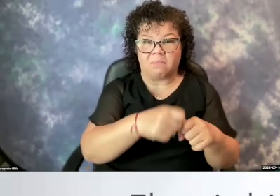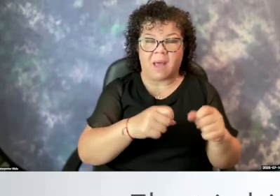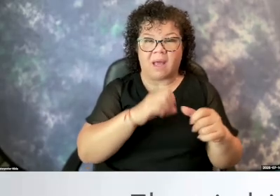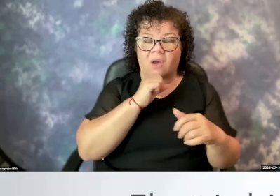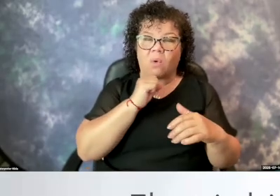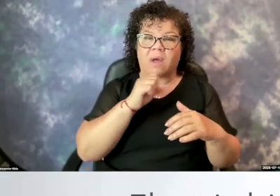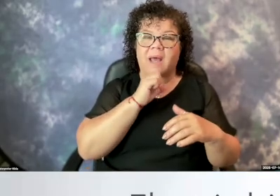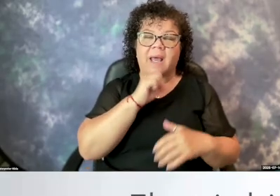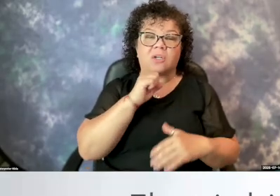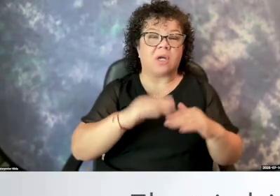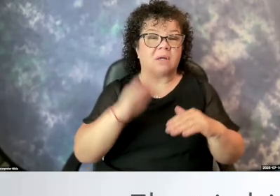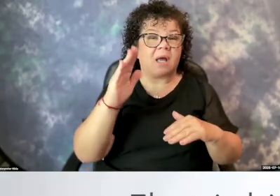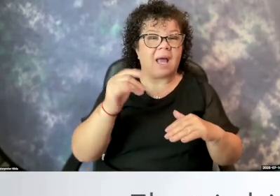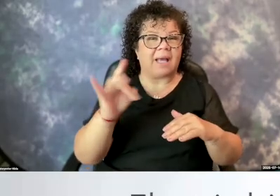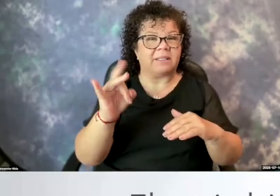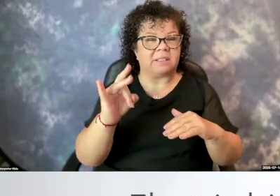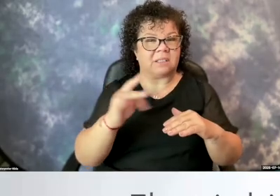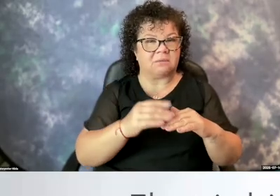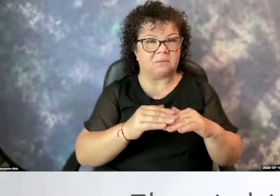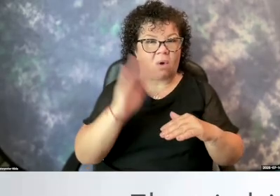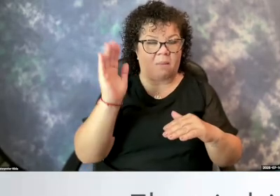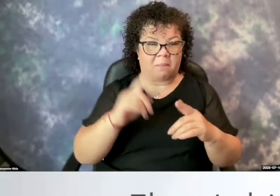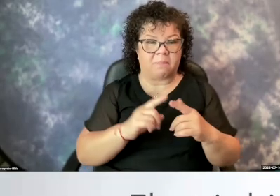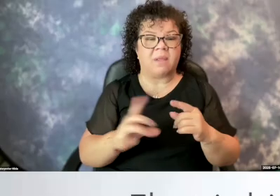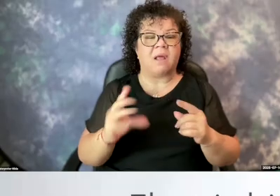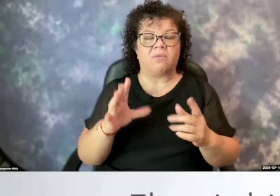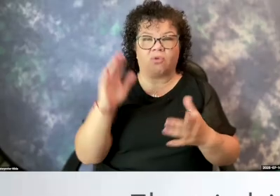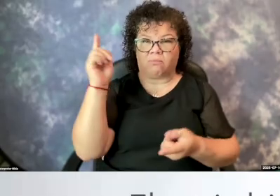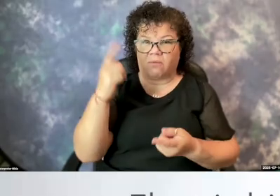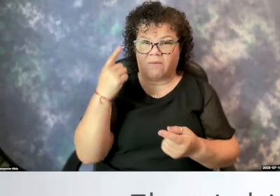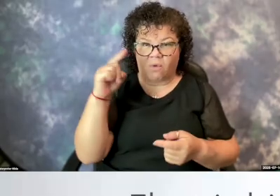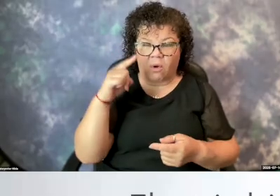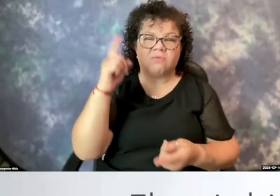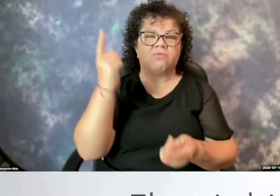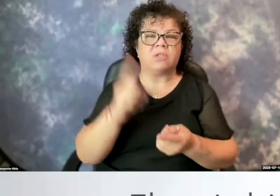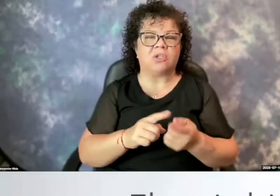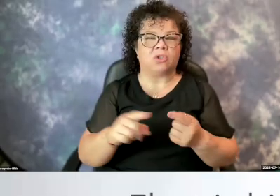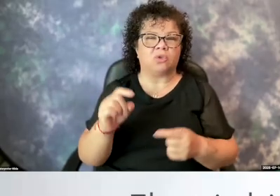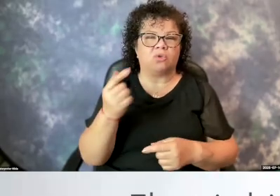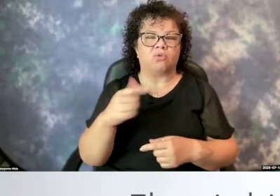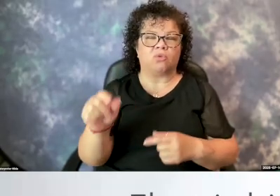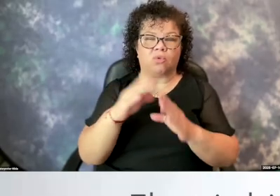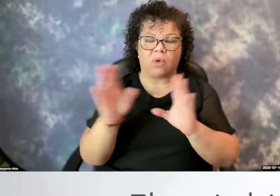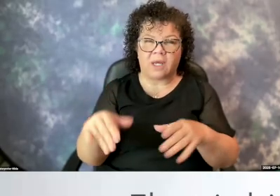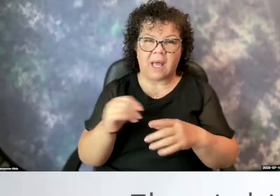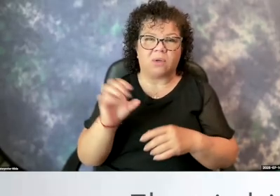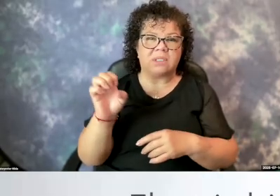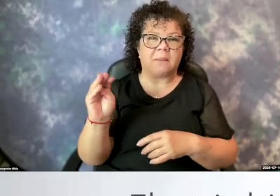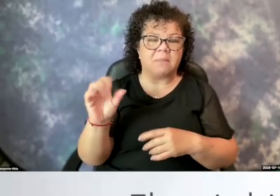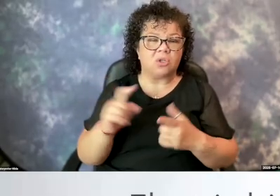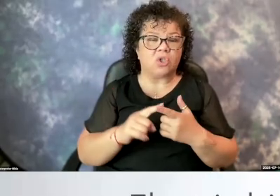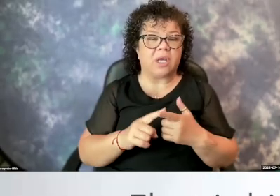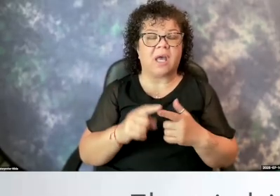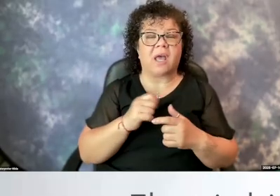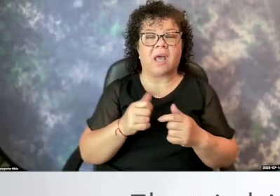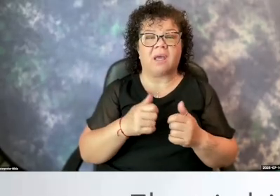e-bike incentives to low-income California residents of 18 years or older. The project goals include reducing greenhouse